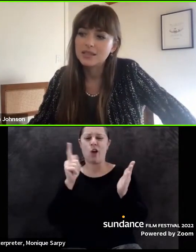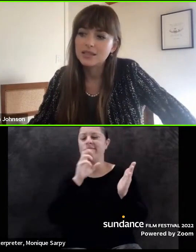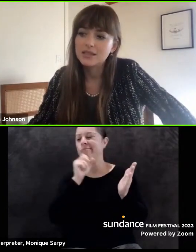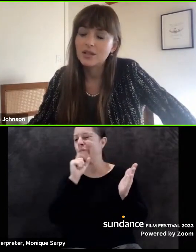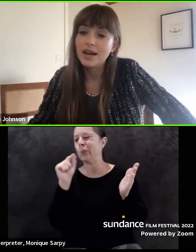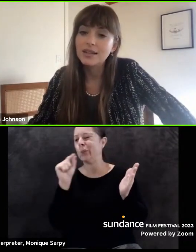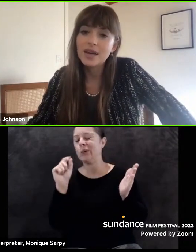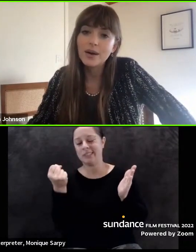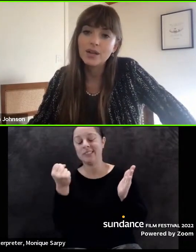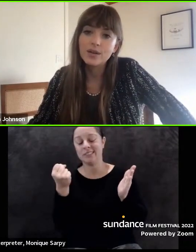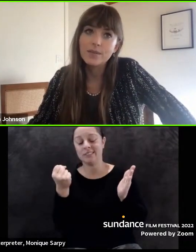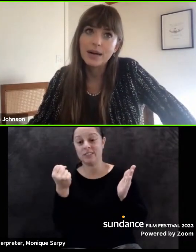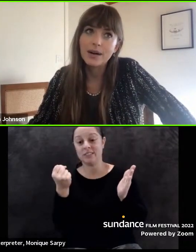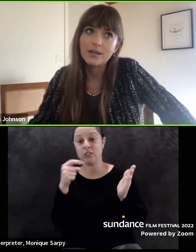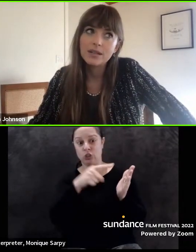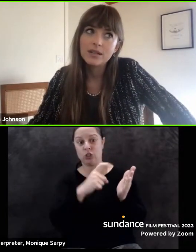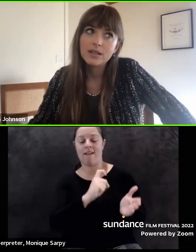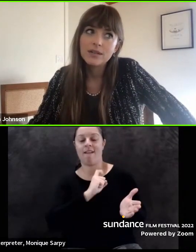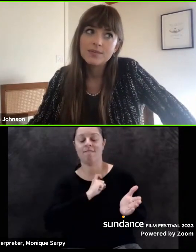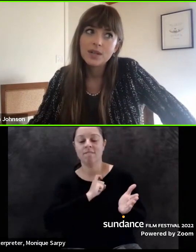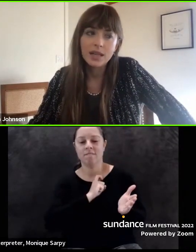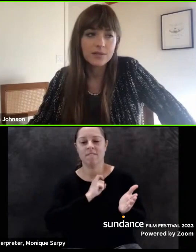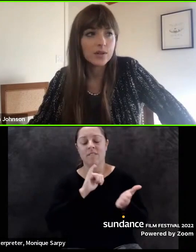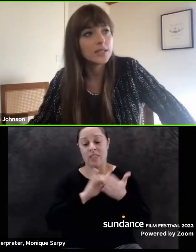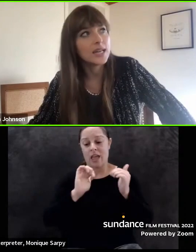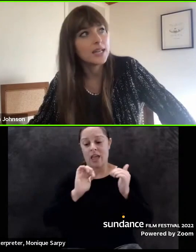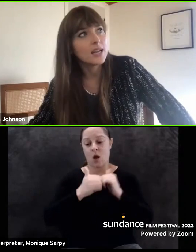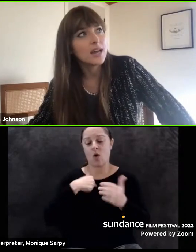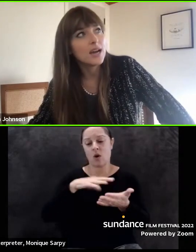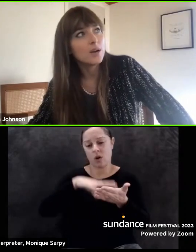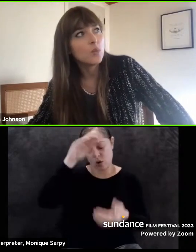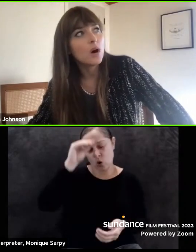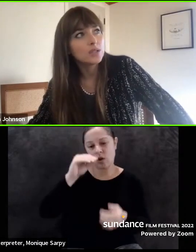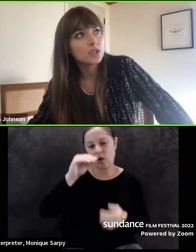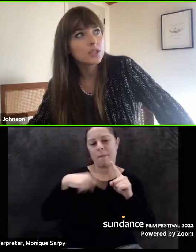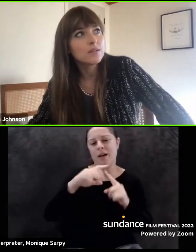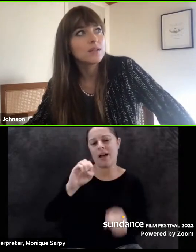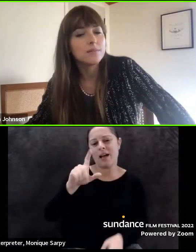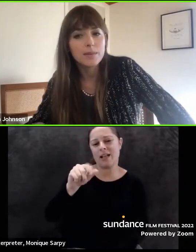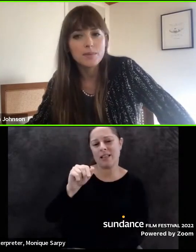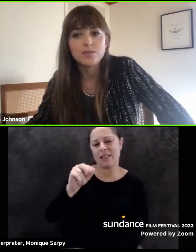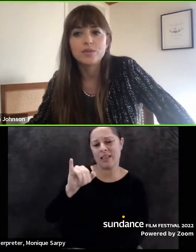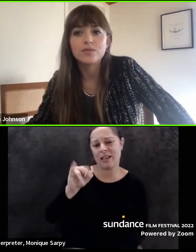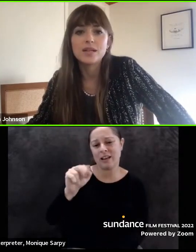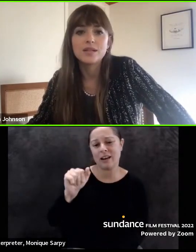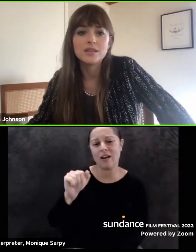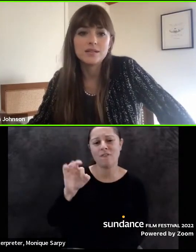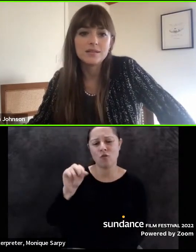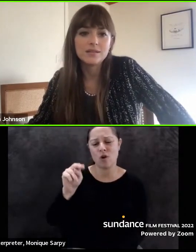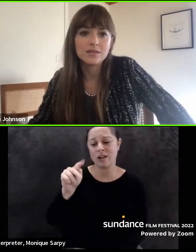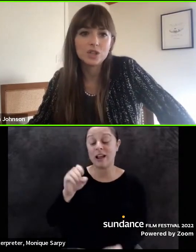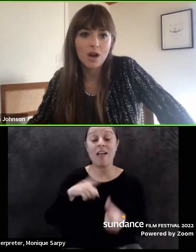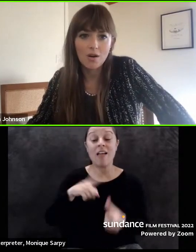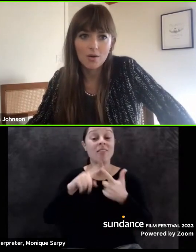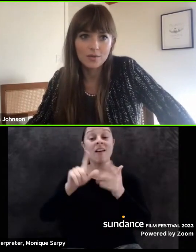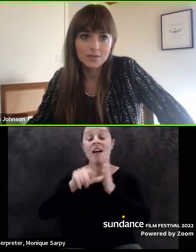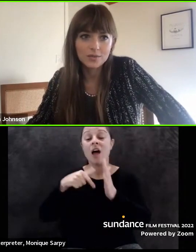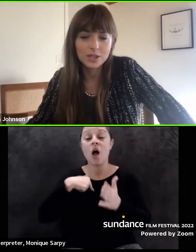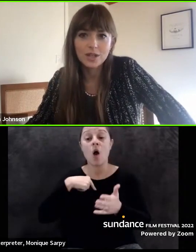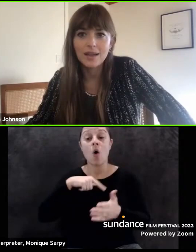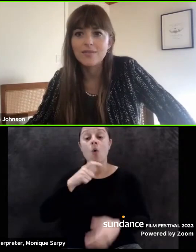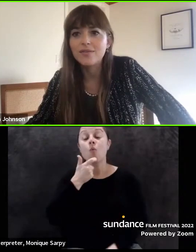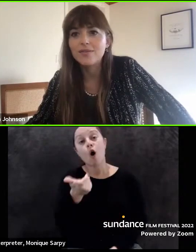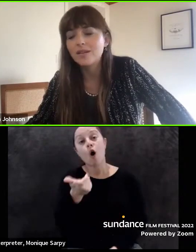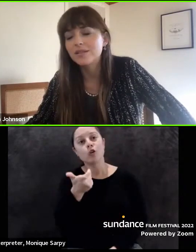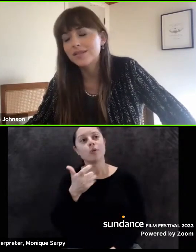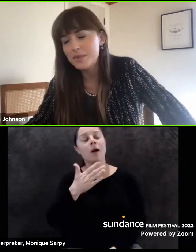And so that's how I knew about Elena Ferrante. And then I watched the My Beautiful Friend show,